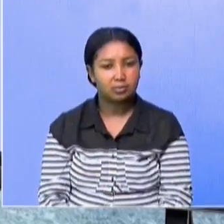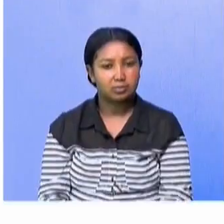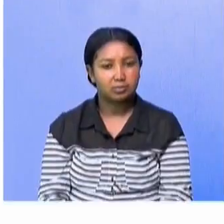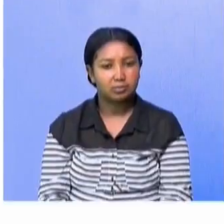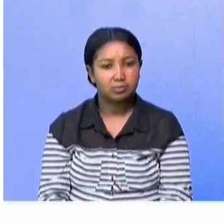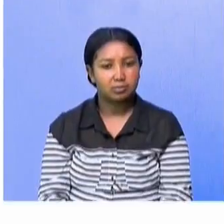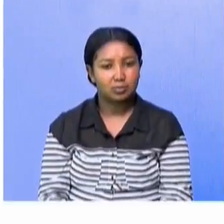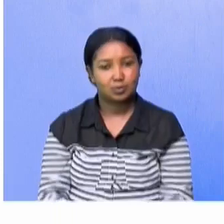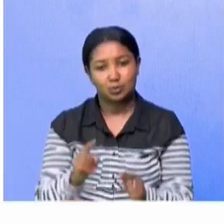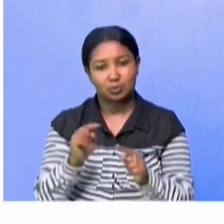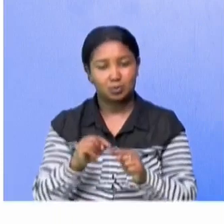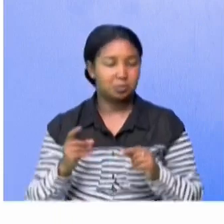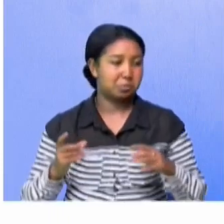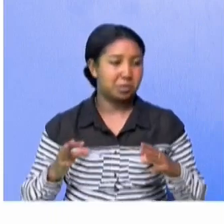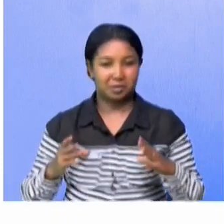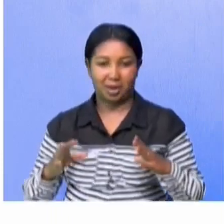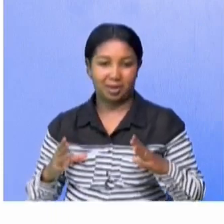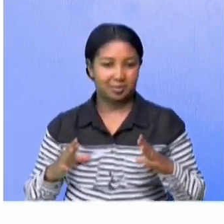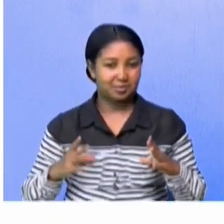To entertain.